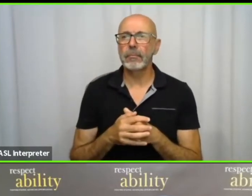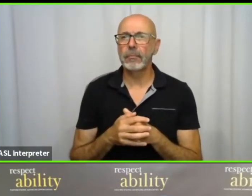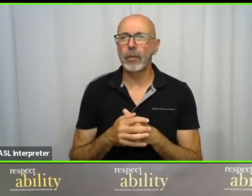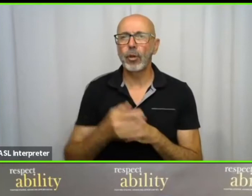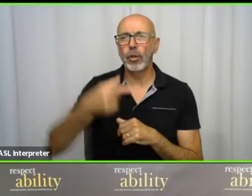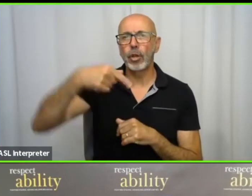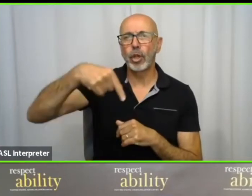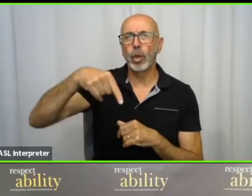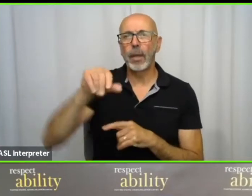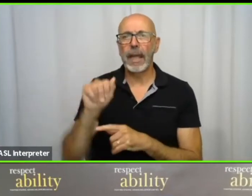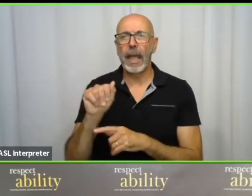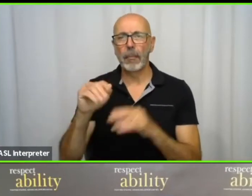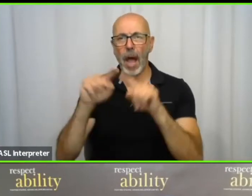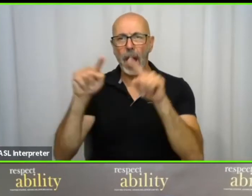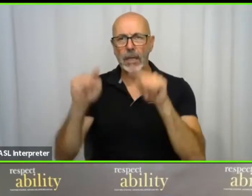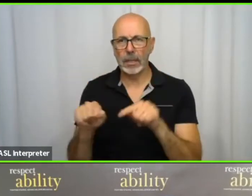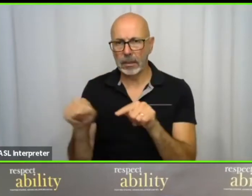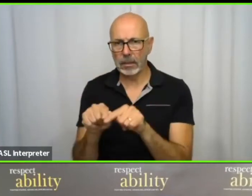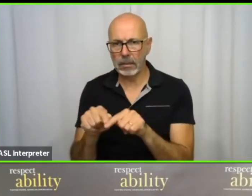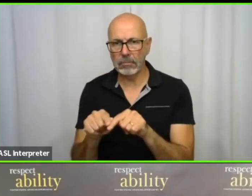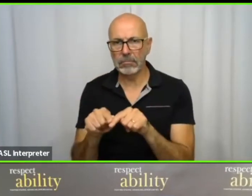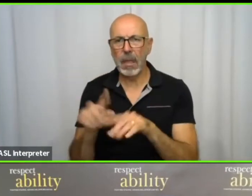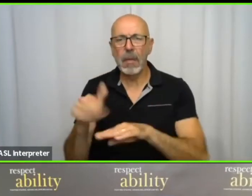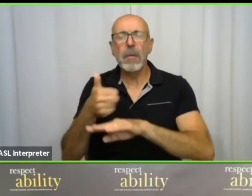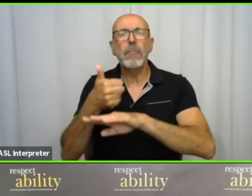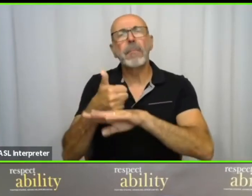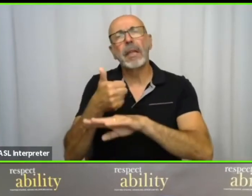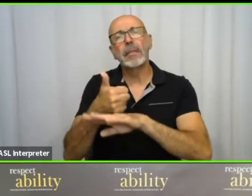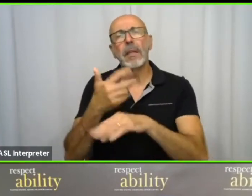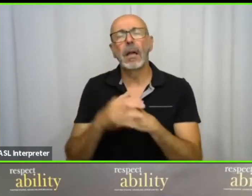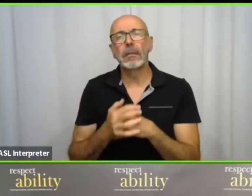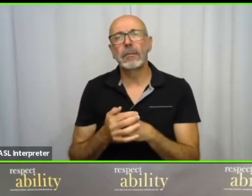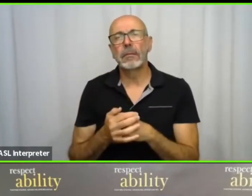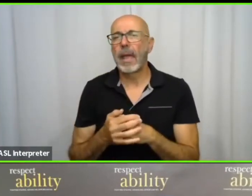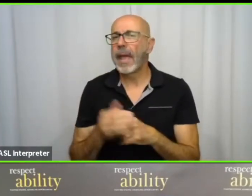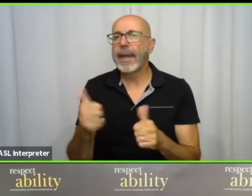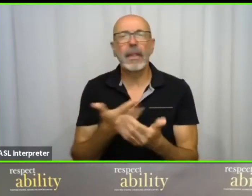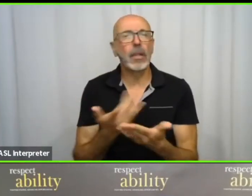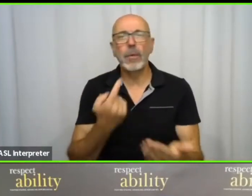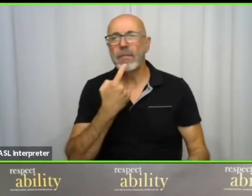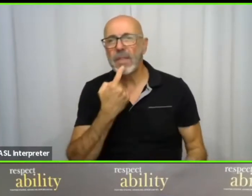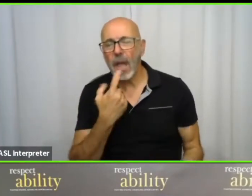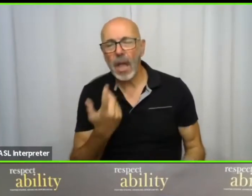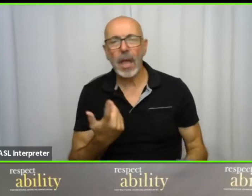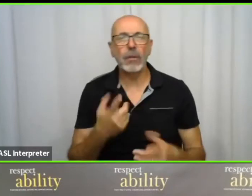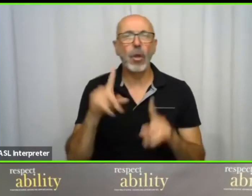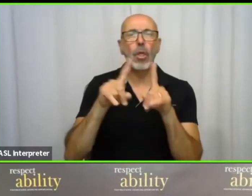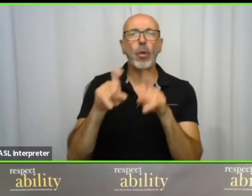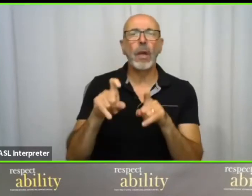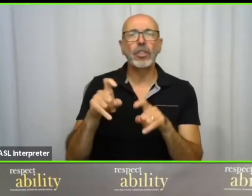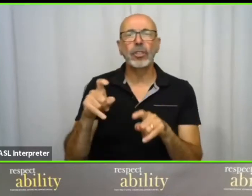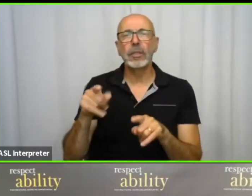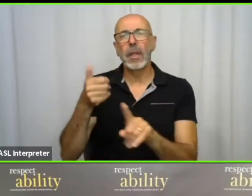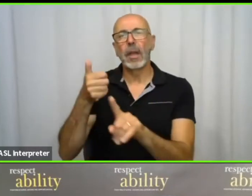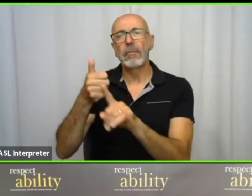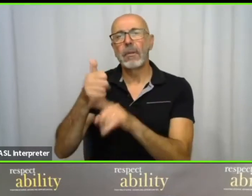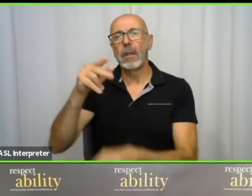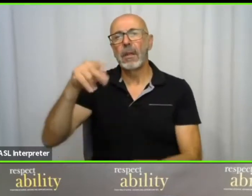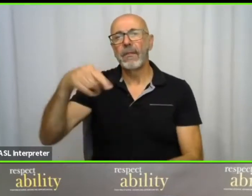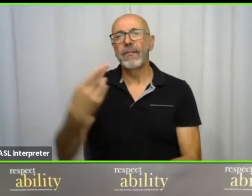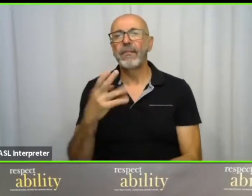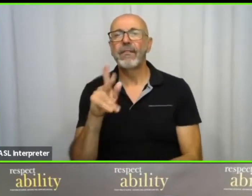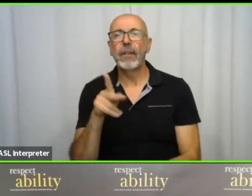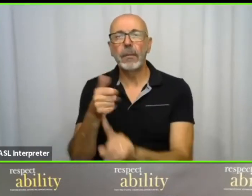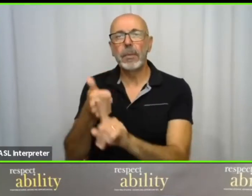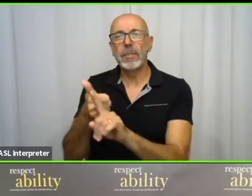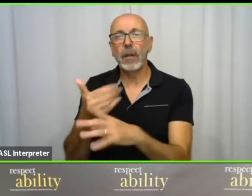Q&A box based on anything that we've said or the questions that Philip has shared. And if, while